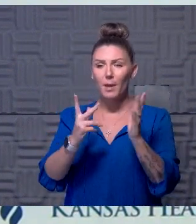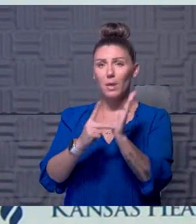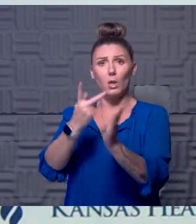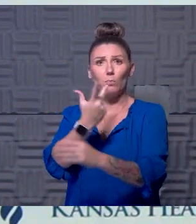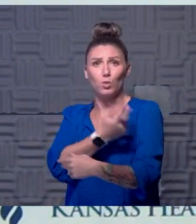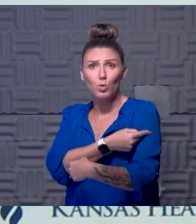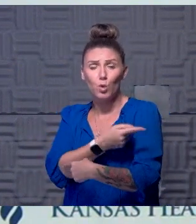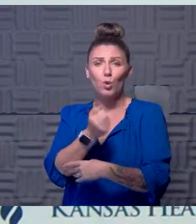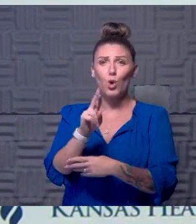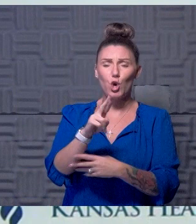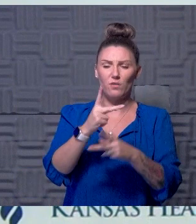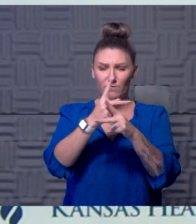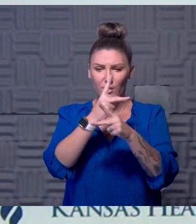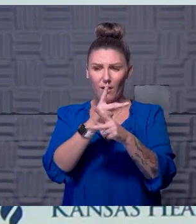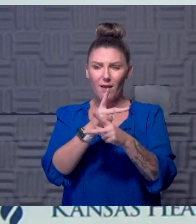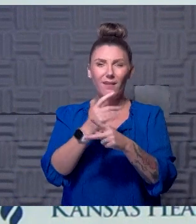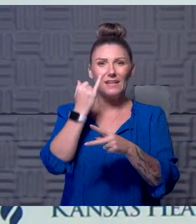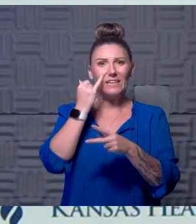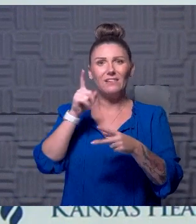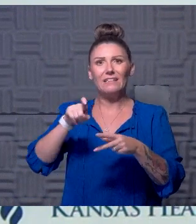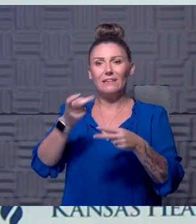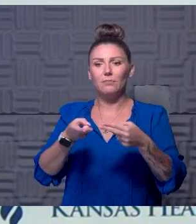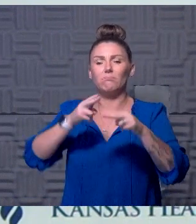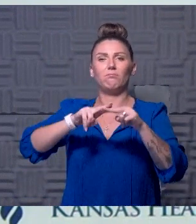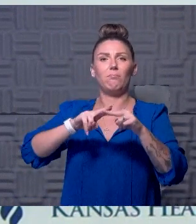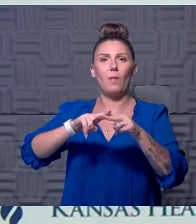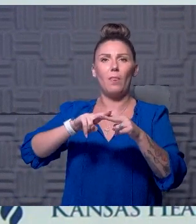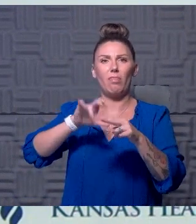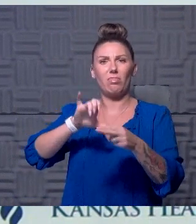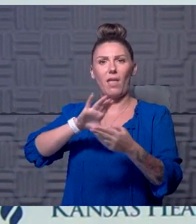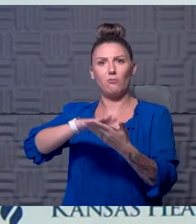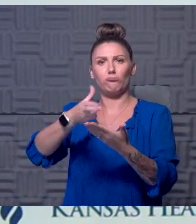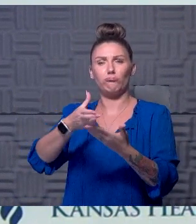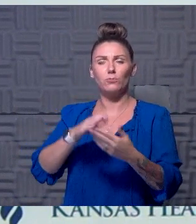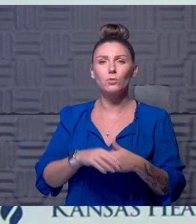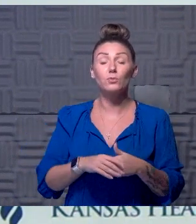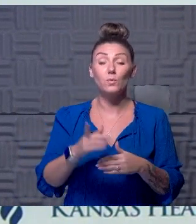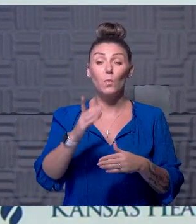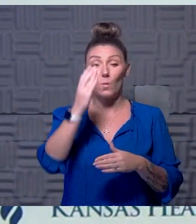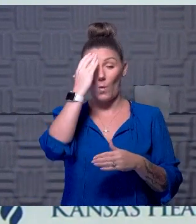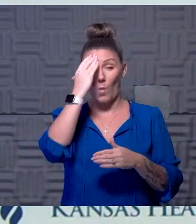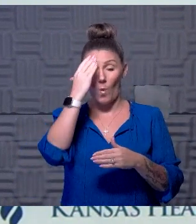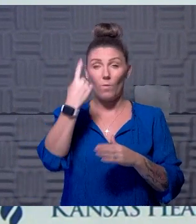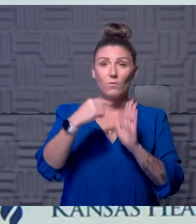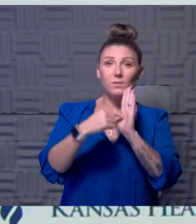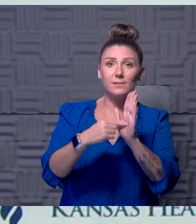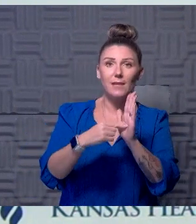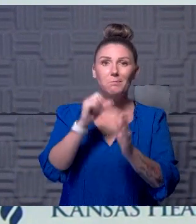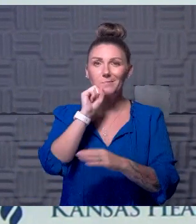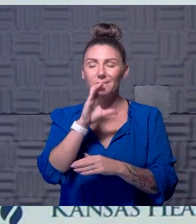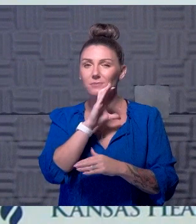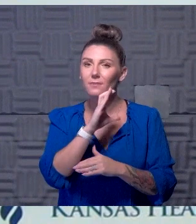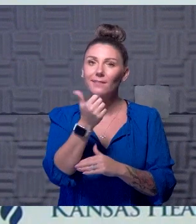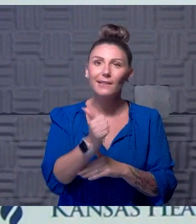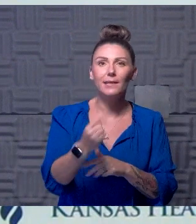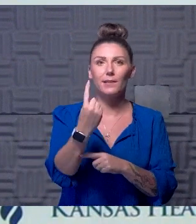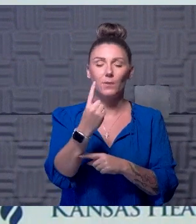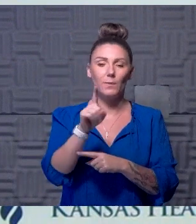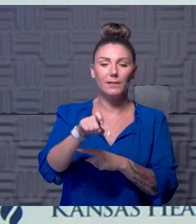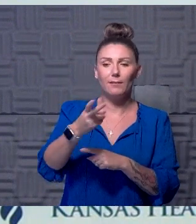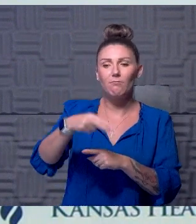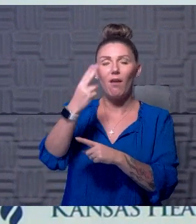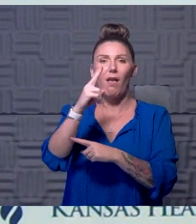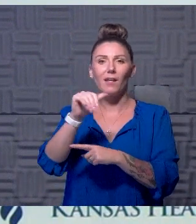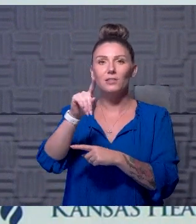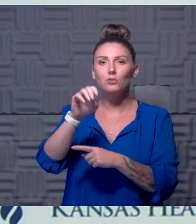figure out if we need to increase the doses. We know that, for example, with the elderly, as you know, anybody that requires higher dose vaccine,